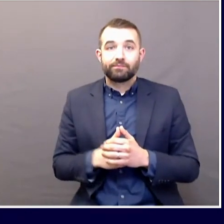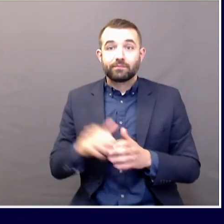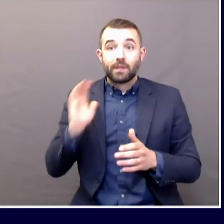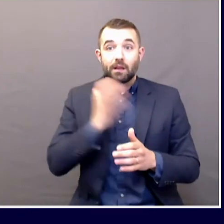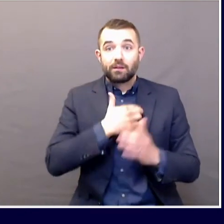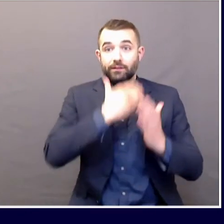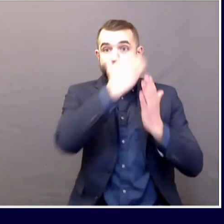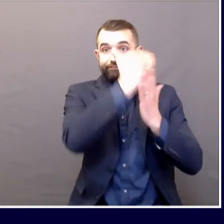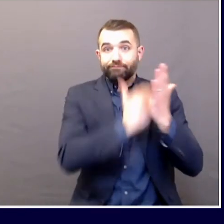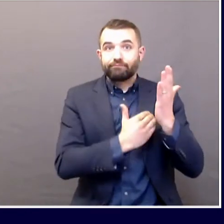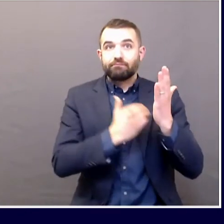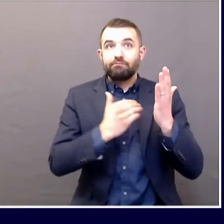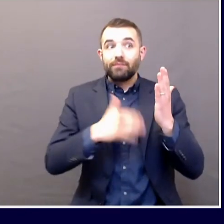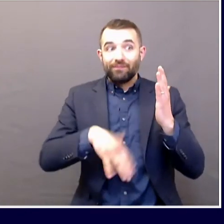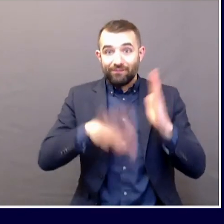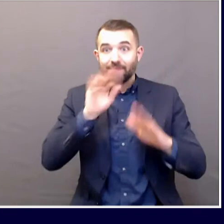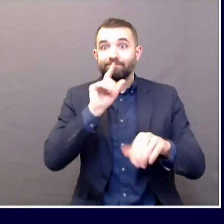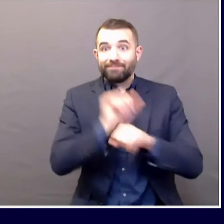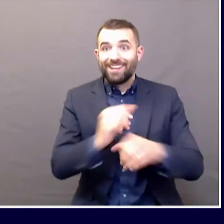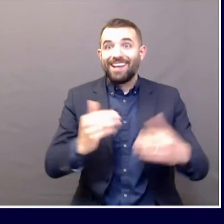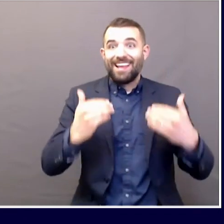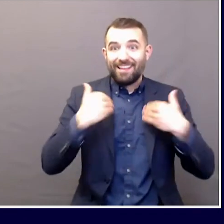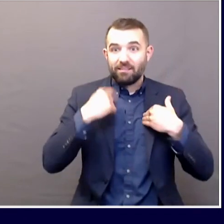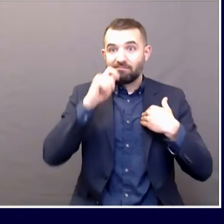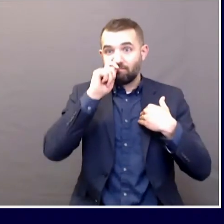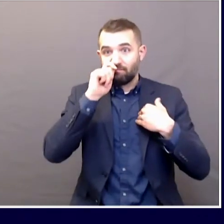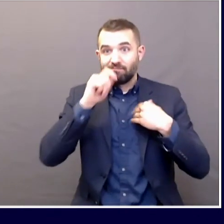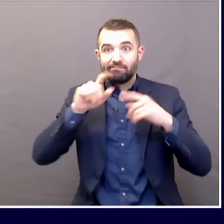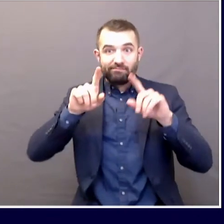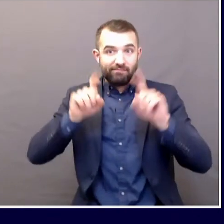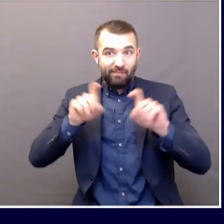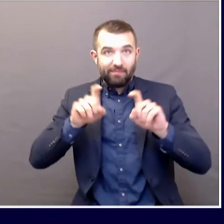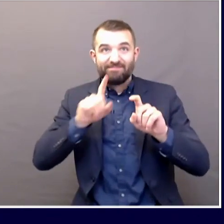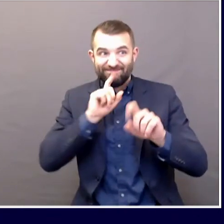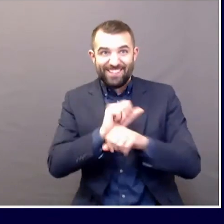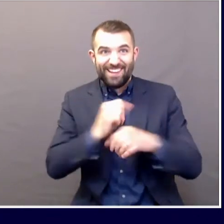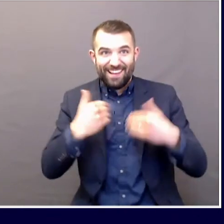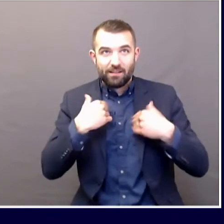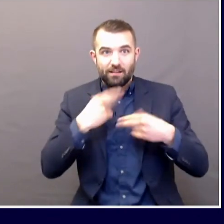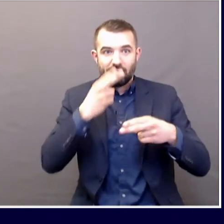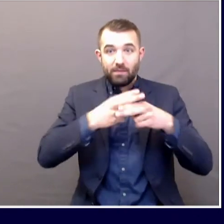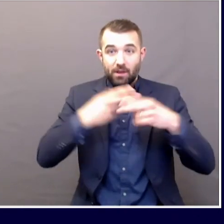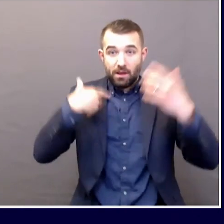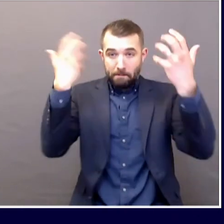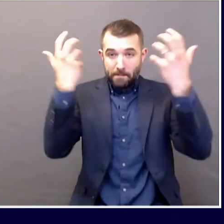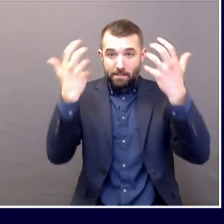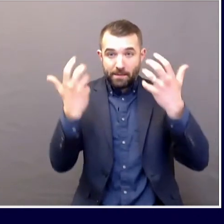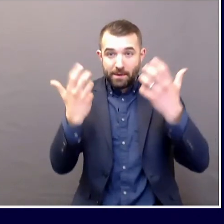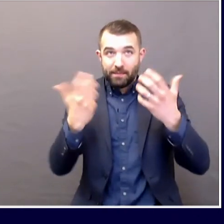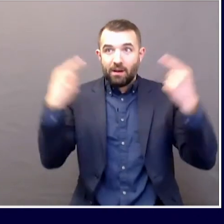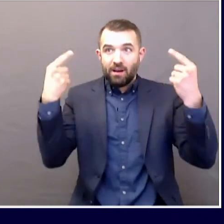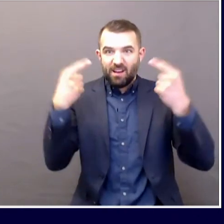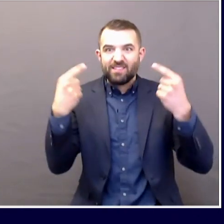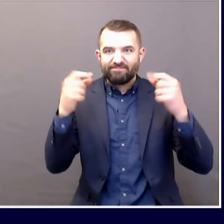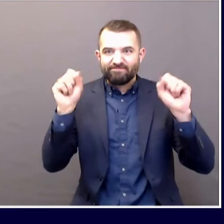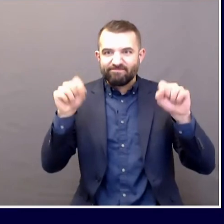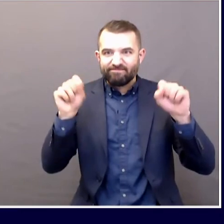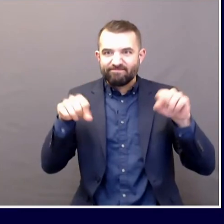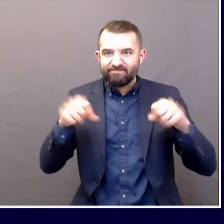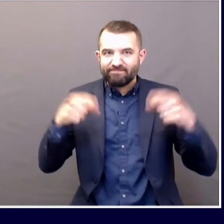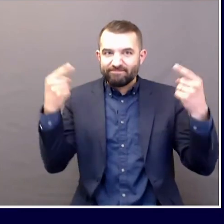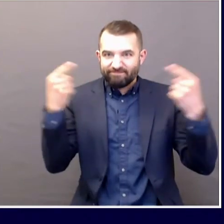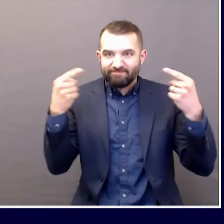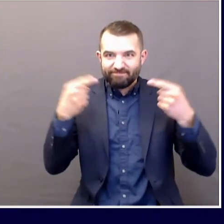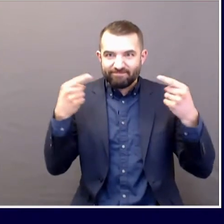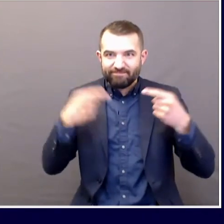COVID. This helps us ensure that from an epidemiological perspective, we have a clear and accurate